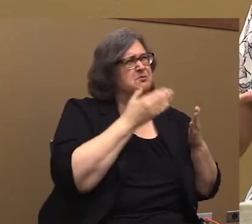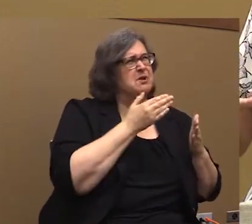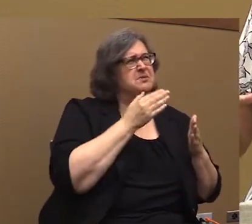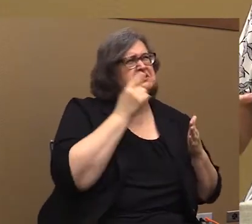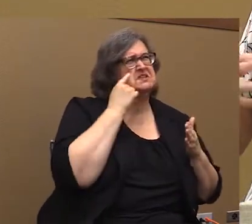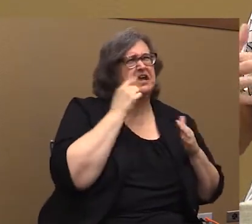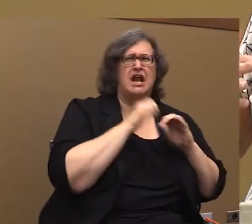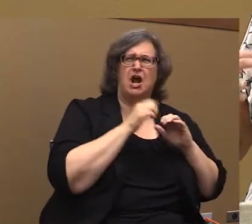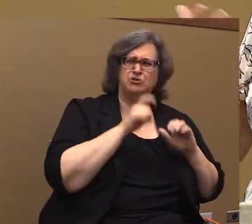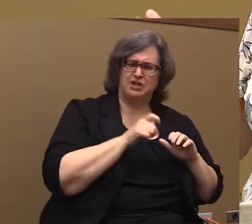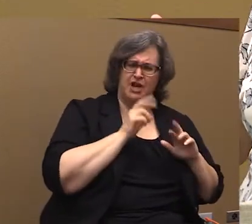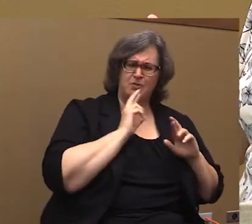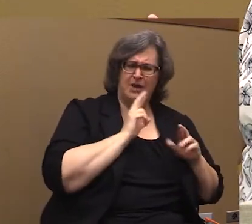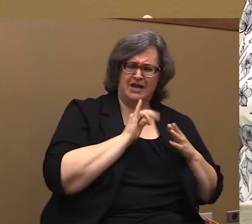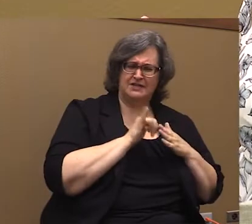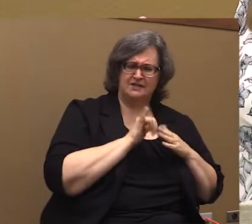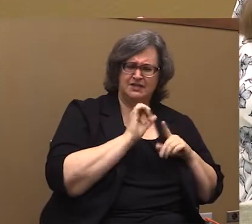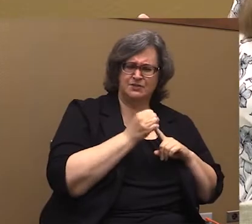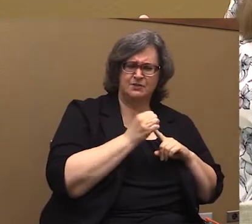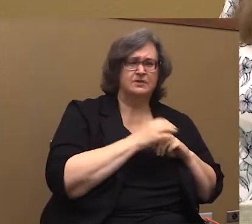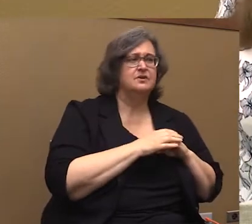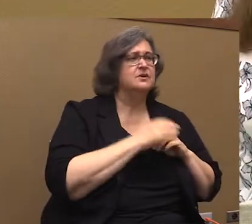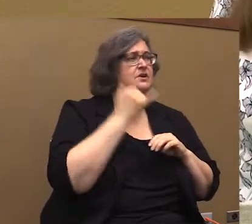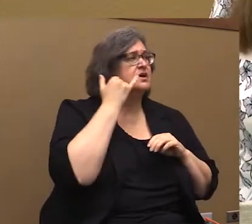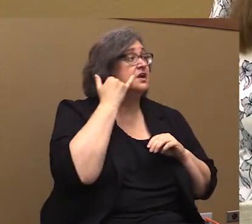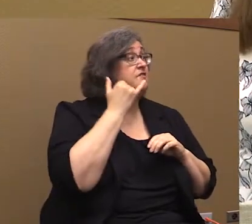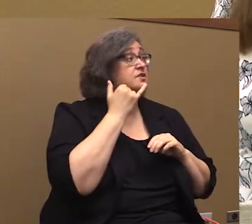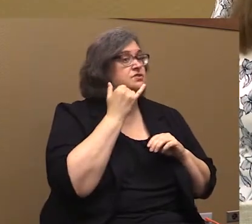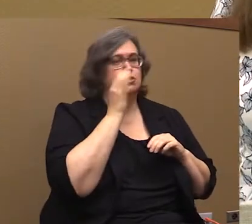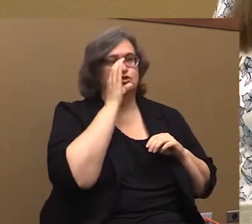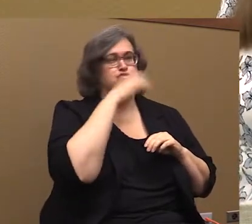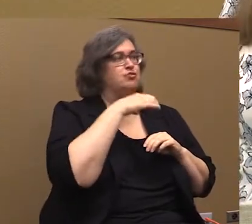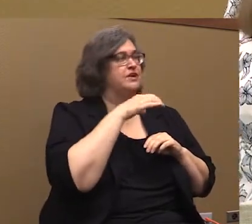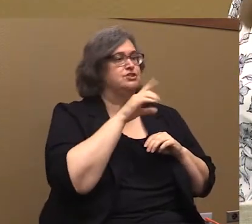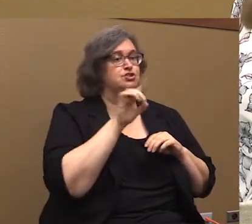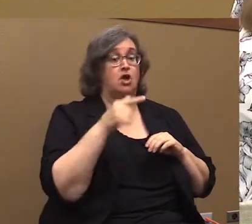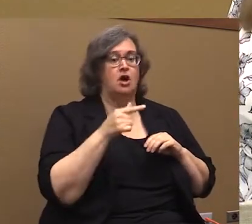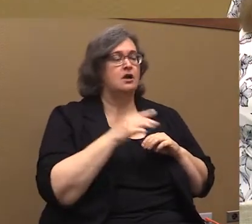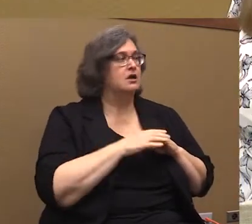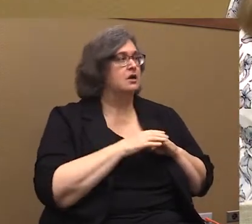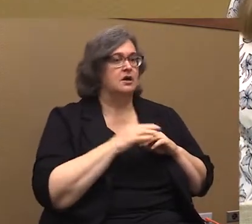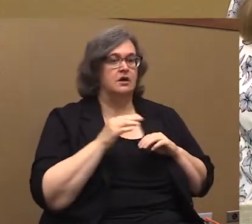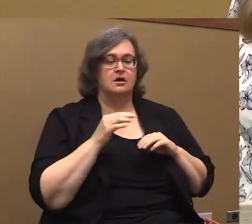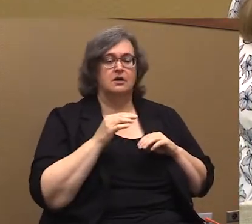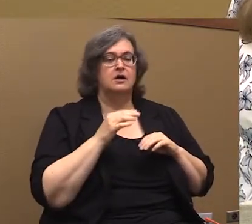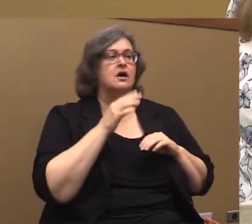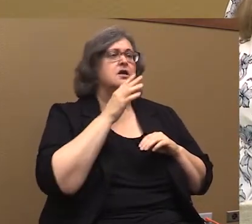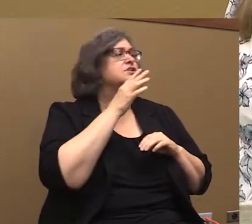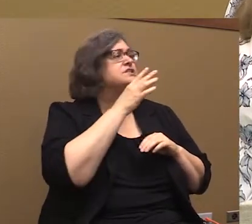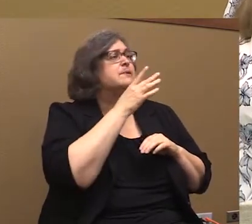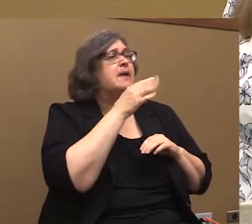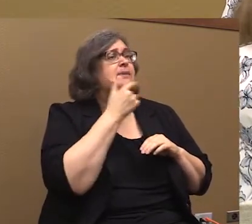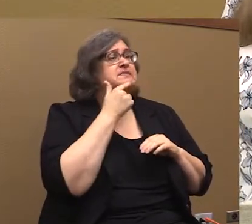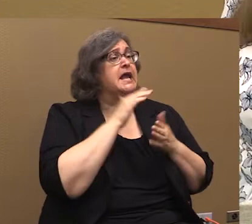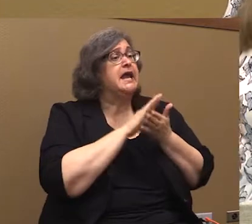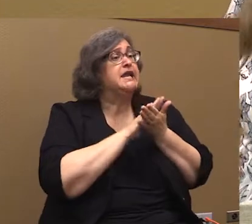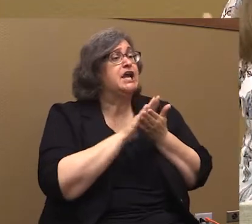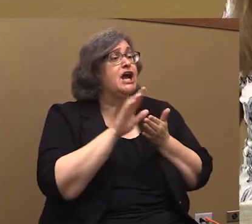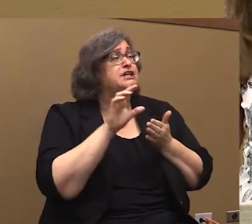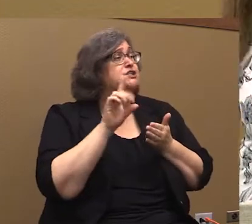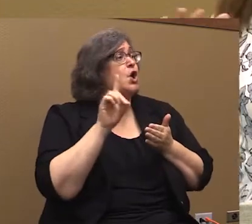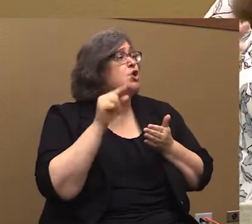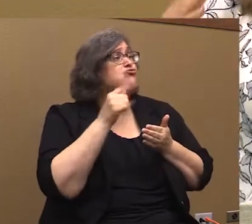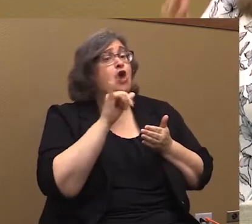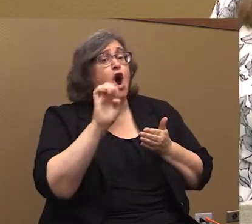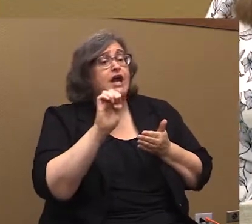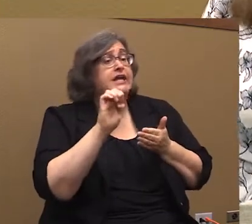other adults of, how am I supposed to react in this situation? Like if there's a strange dog, you know, does mom say,